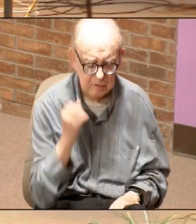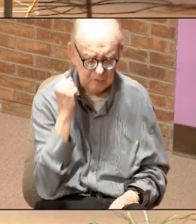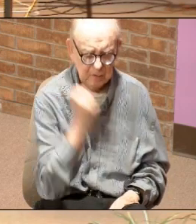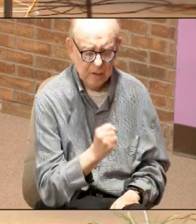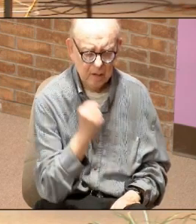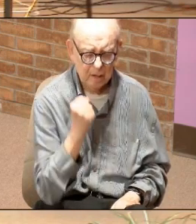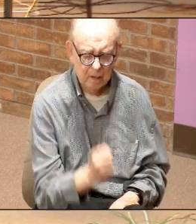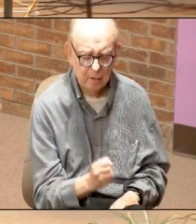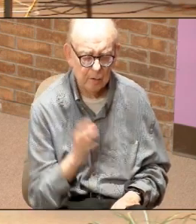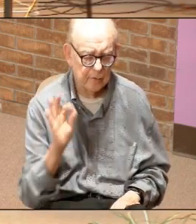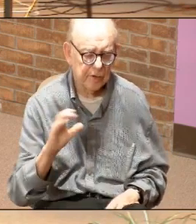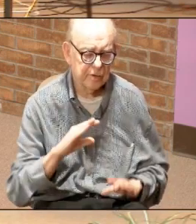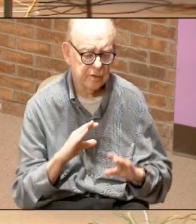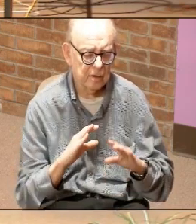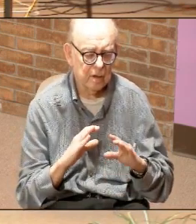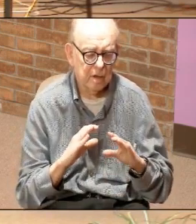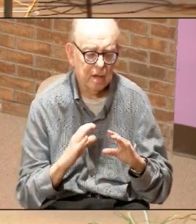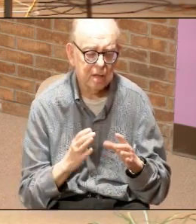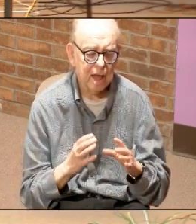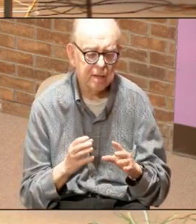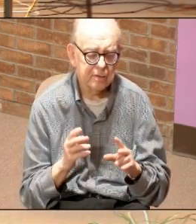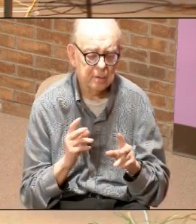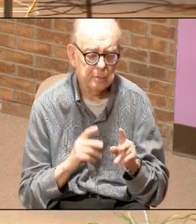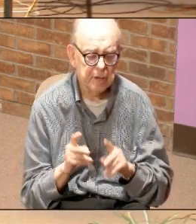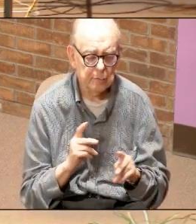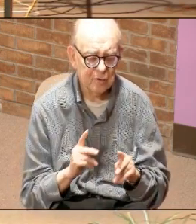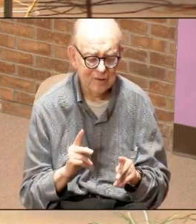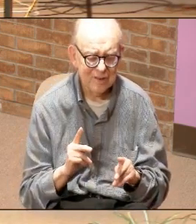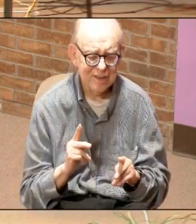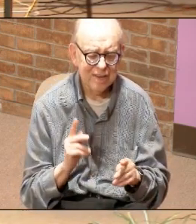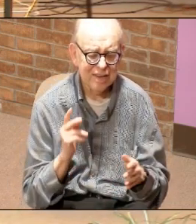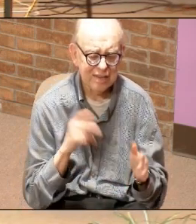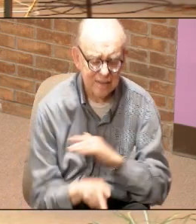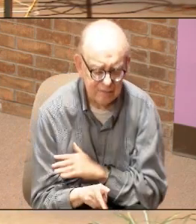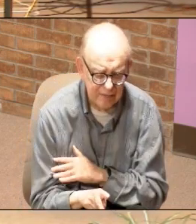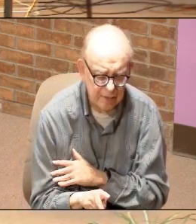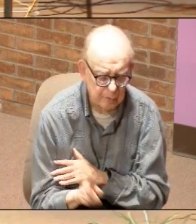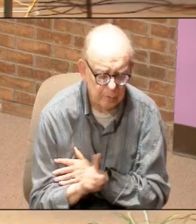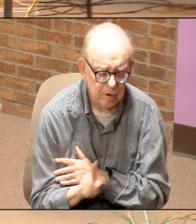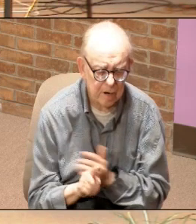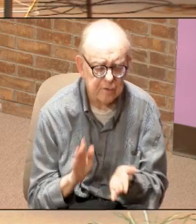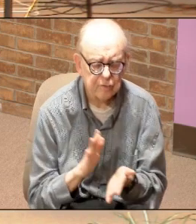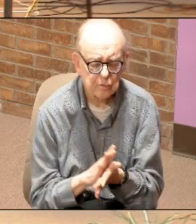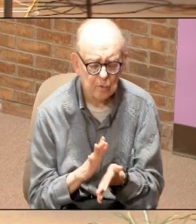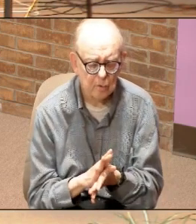stabbing one of his classmates to death in school.